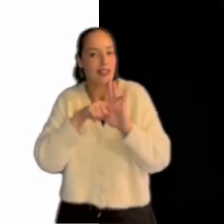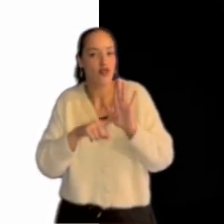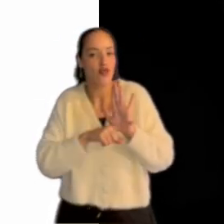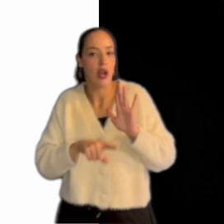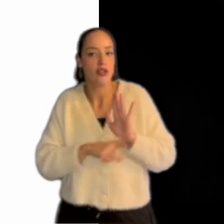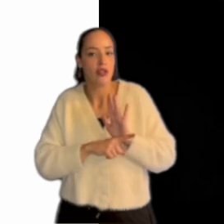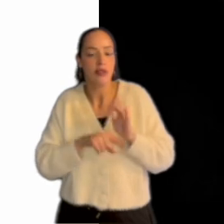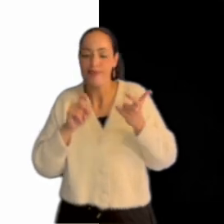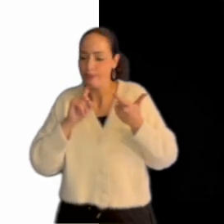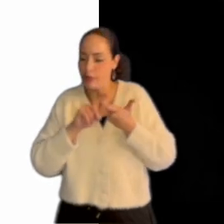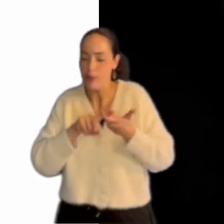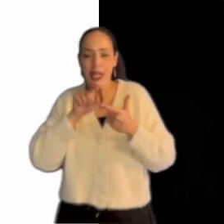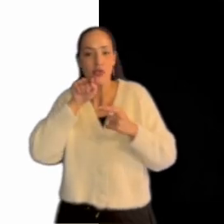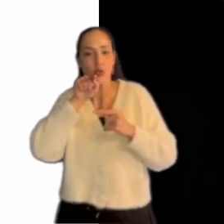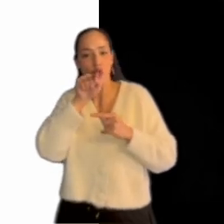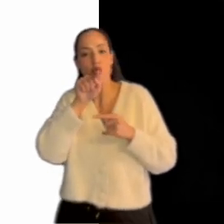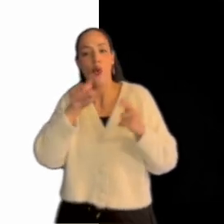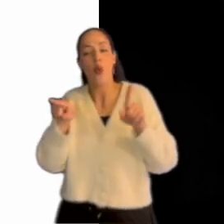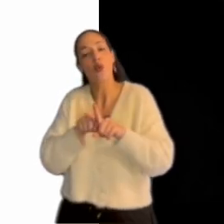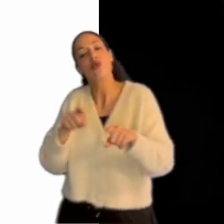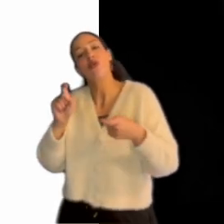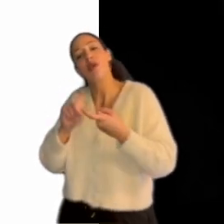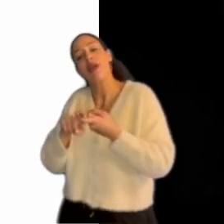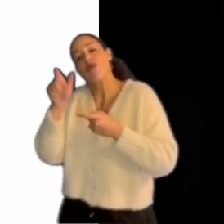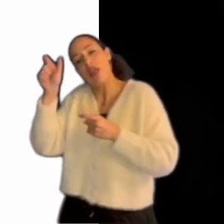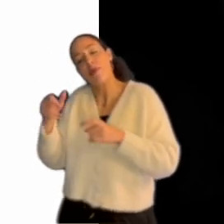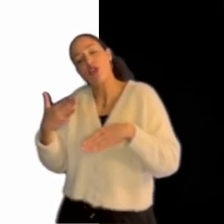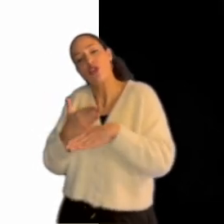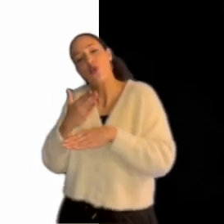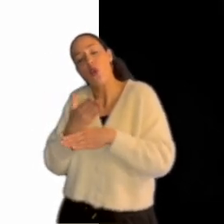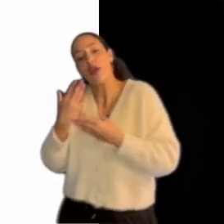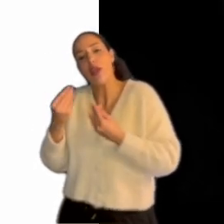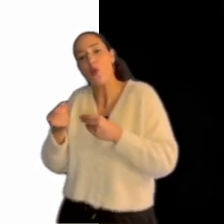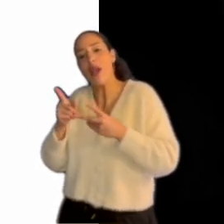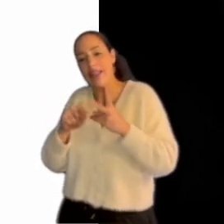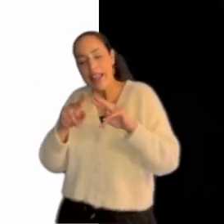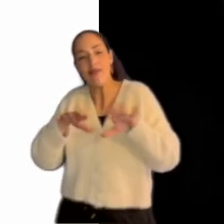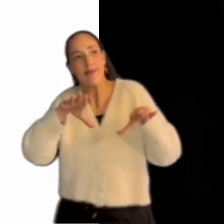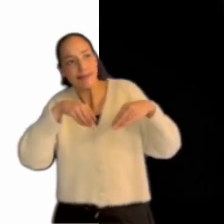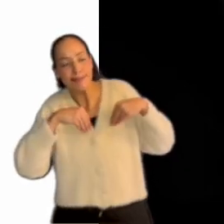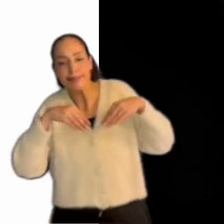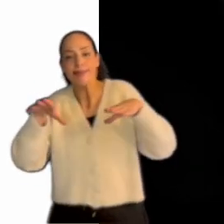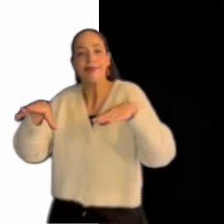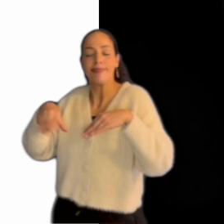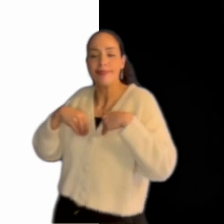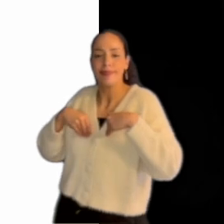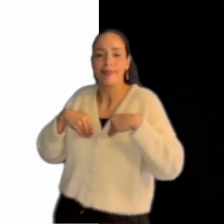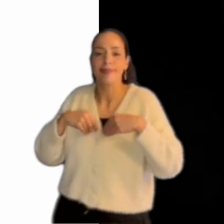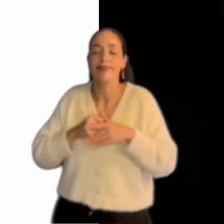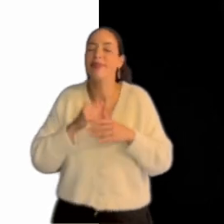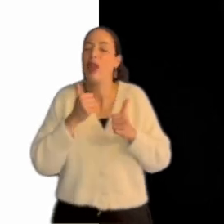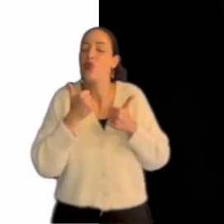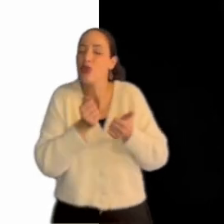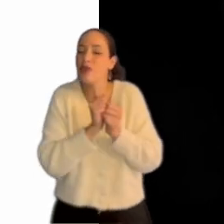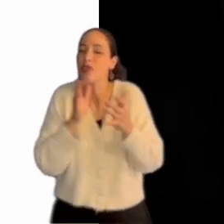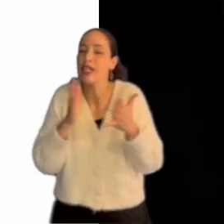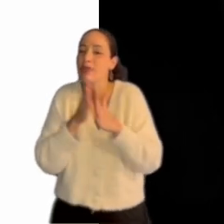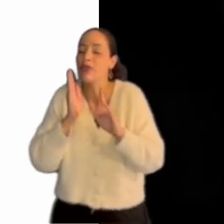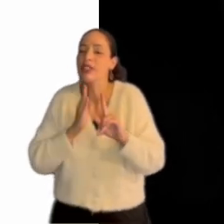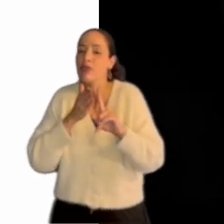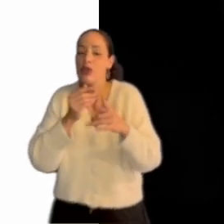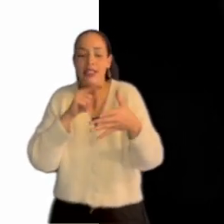approach is that each intervention both allows for and encourages someone to consider what they want, what they need, and the route that they wish to take to get